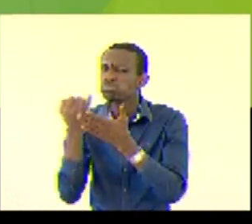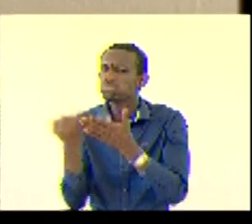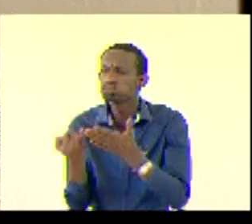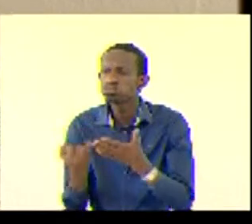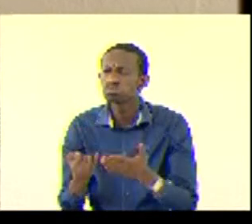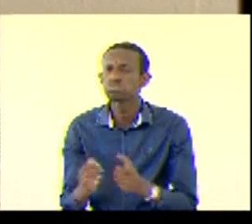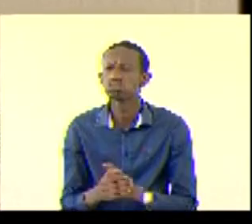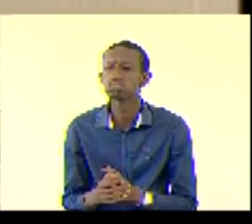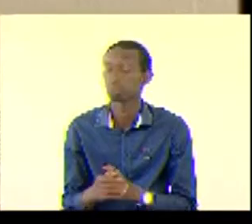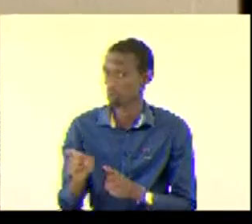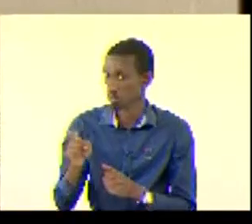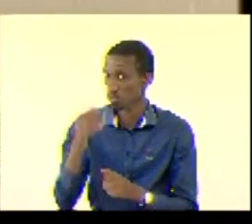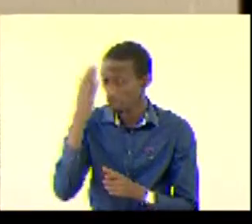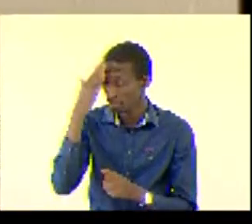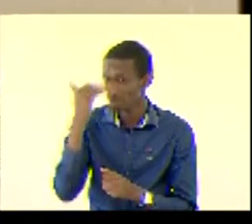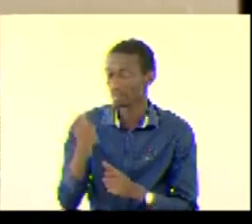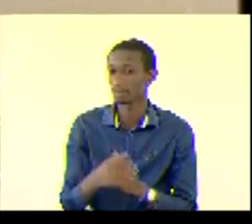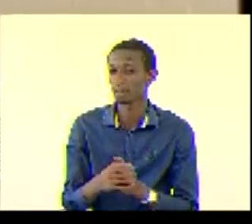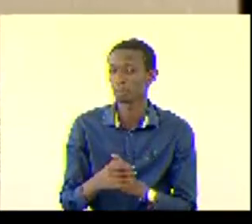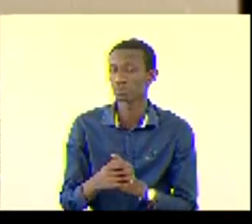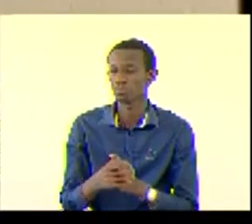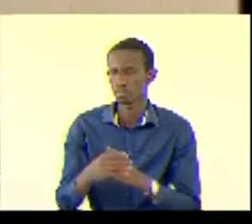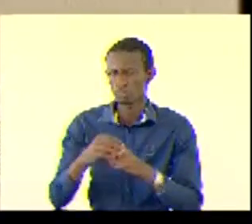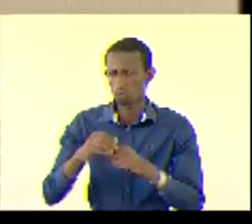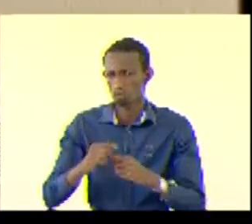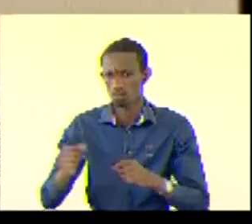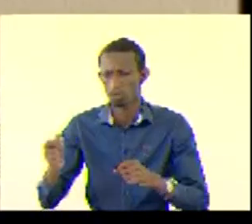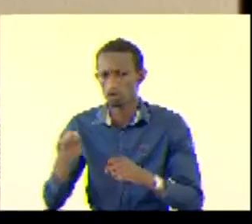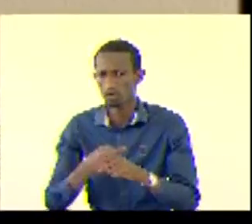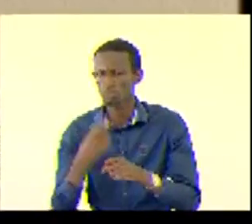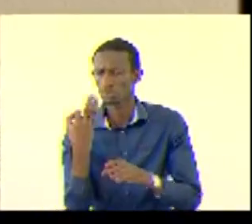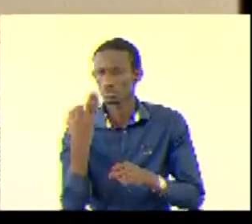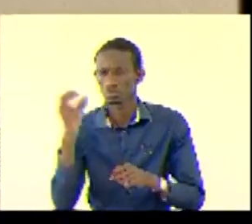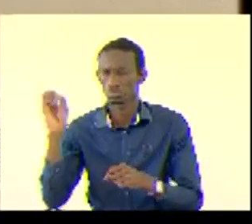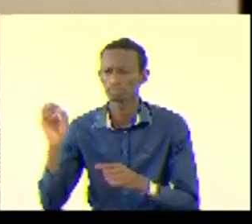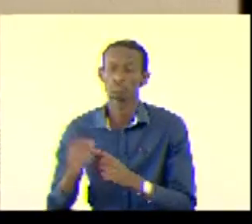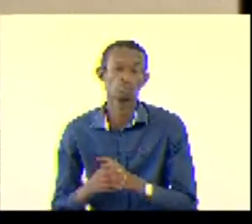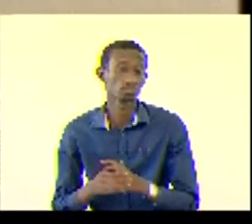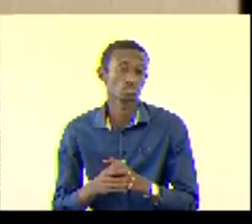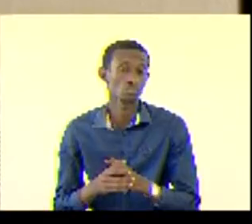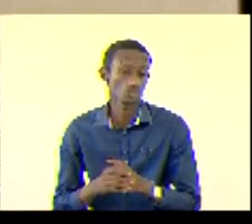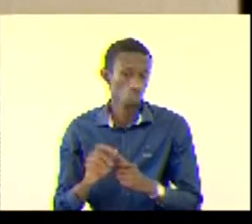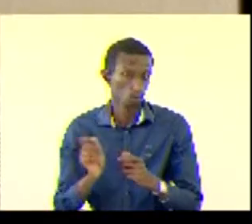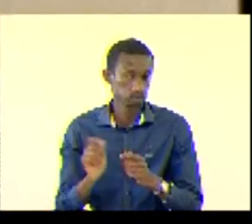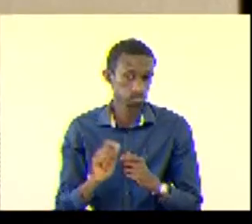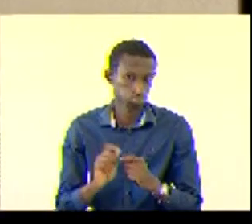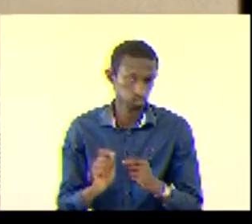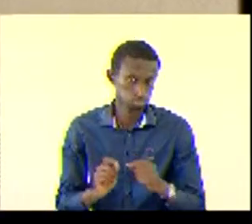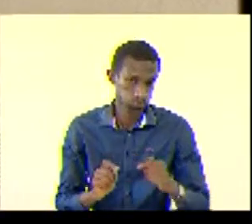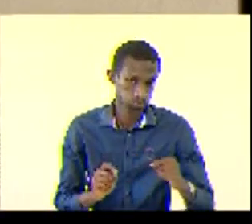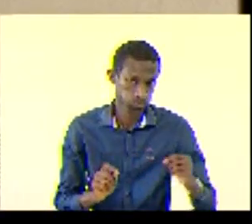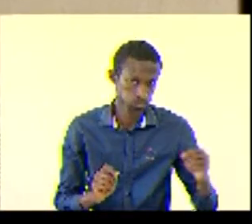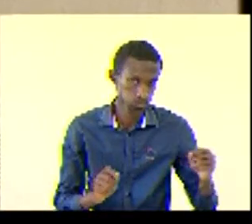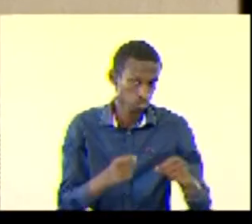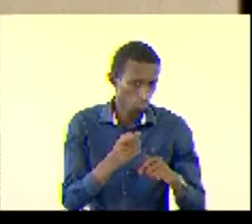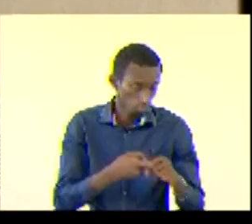sure, move from the 30. Now if this is 30, so you are moving from here, if assuming this is